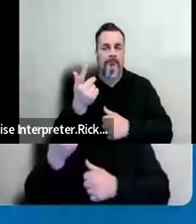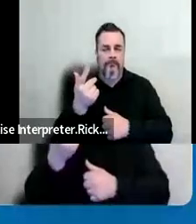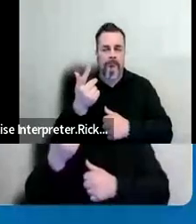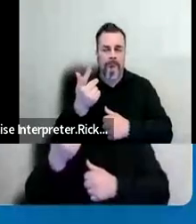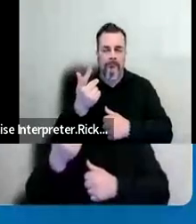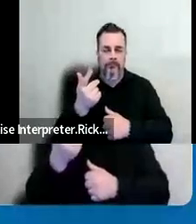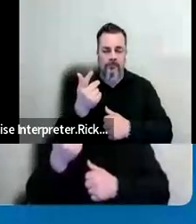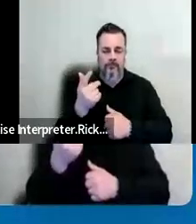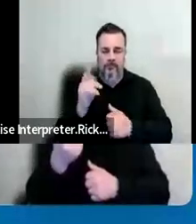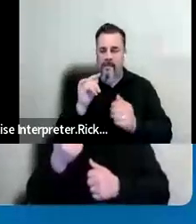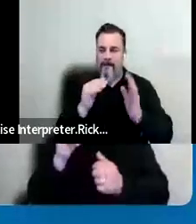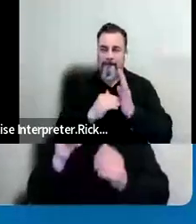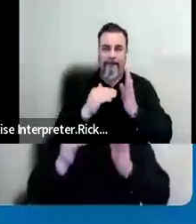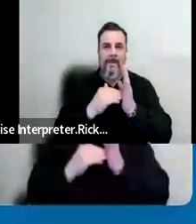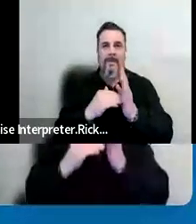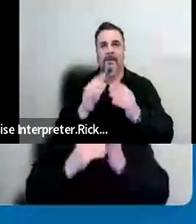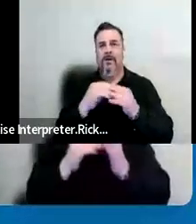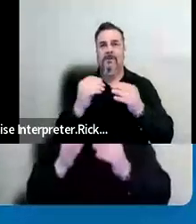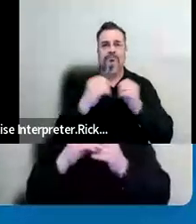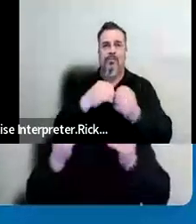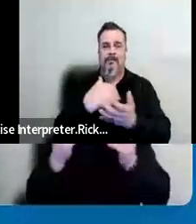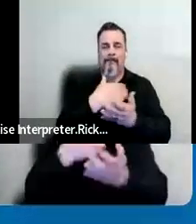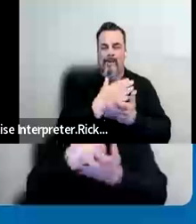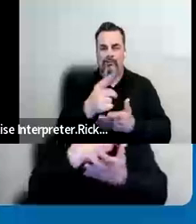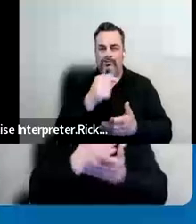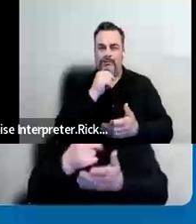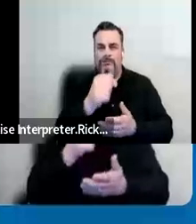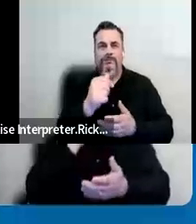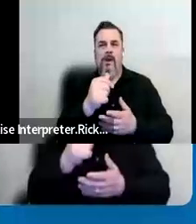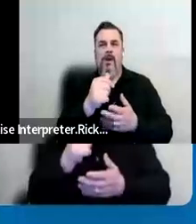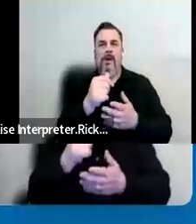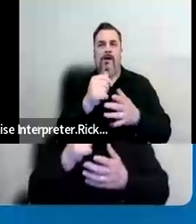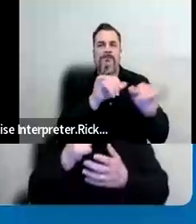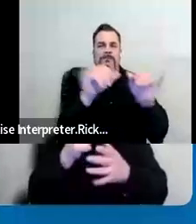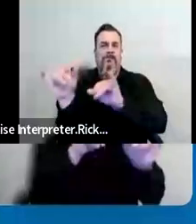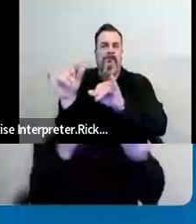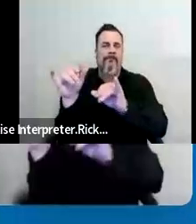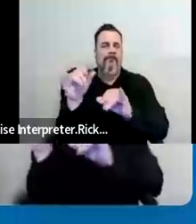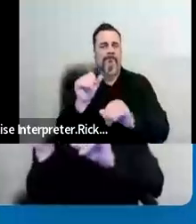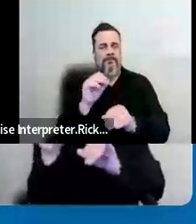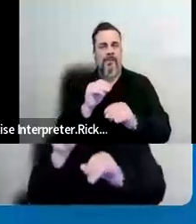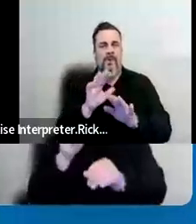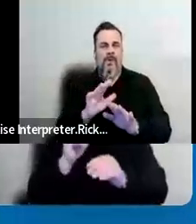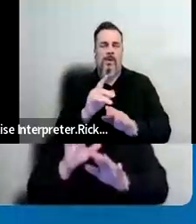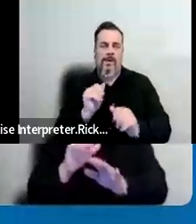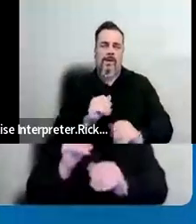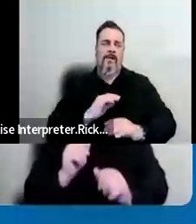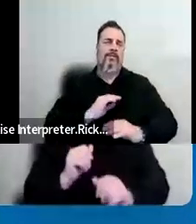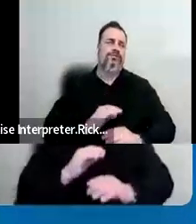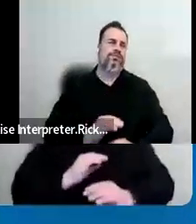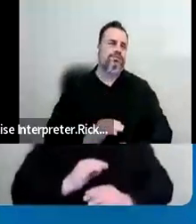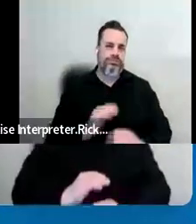let's say $1 million or more budget, right? You're not held to the same standard. So one, take a deep breath and go, "Whew, okay."